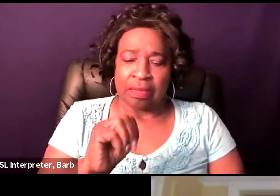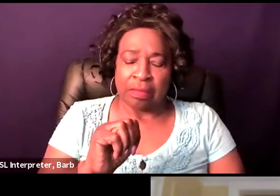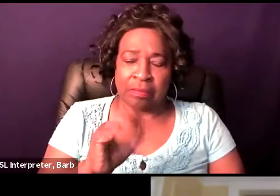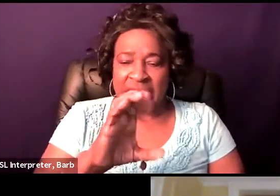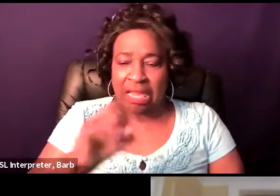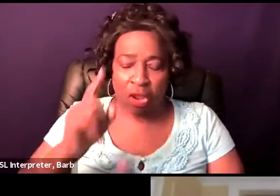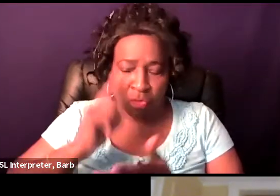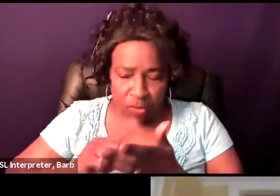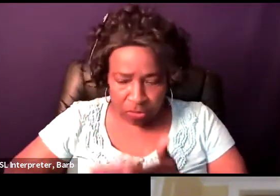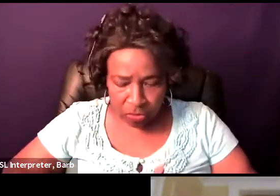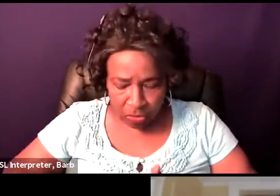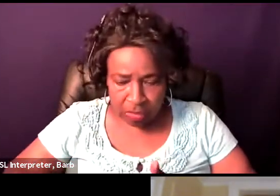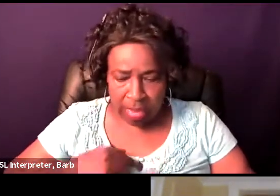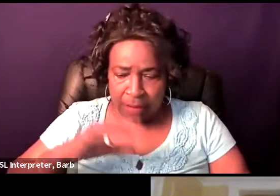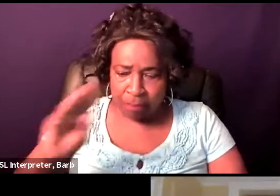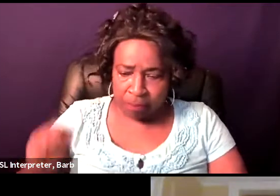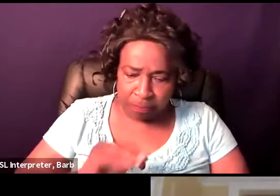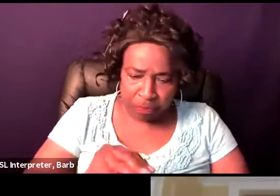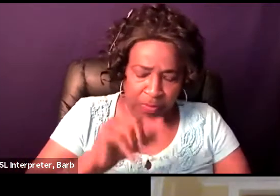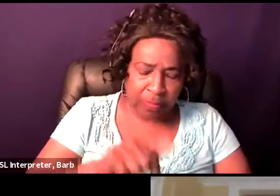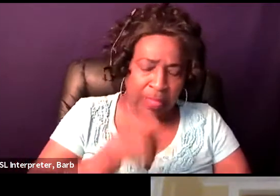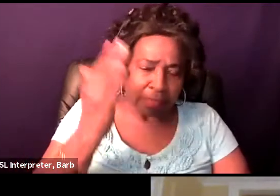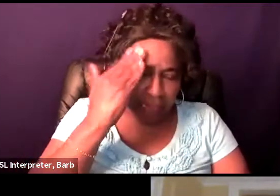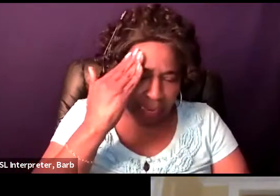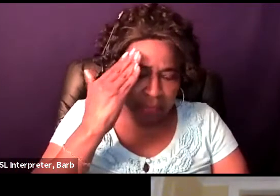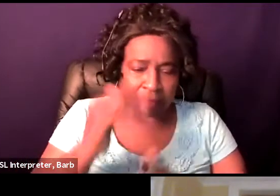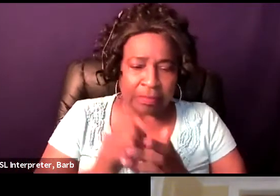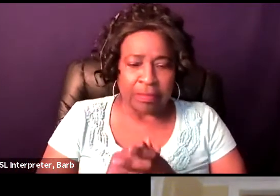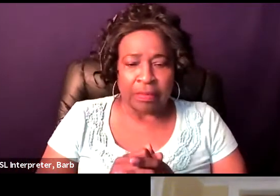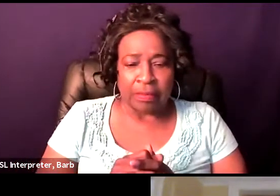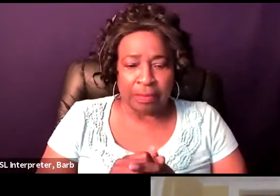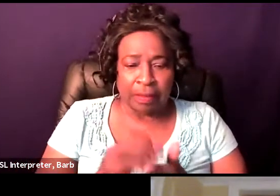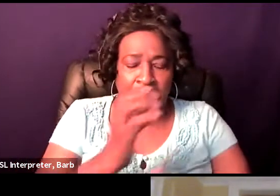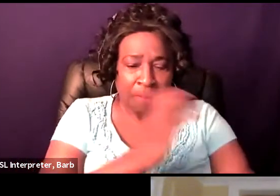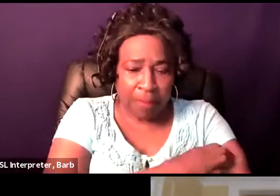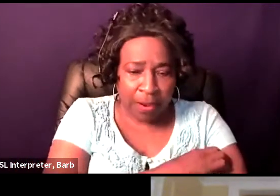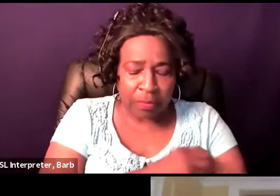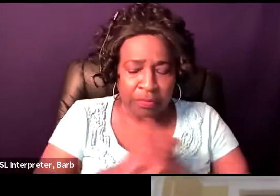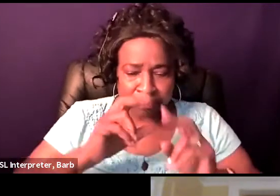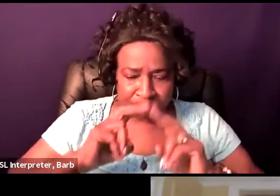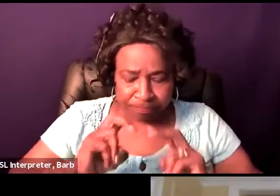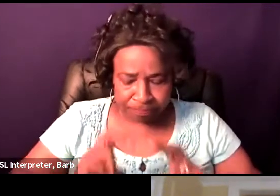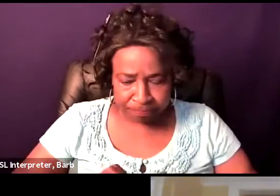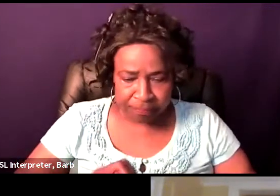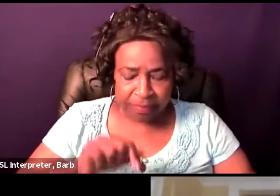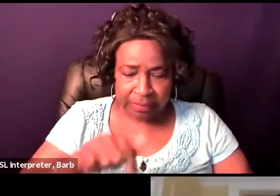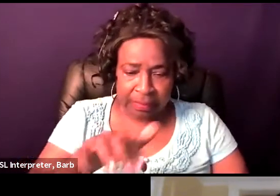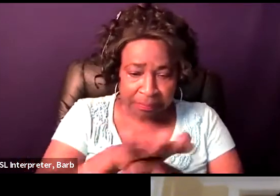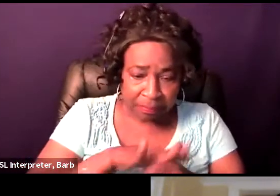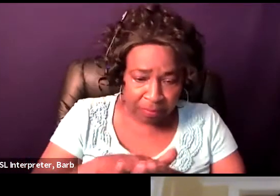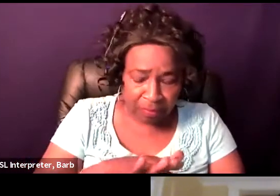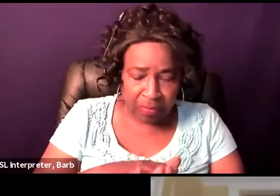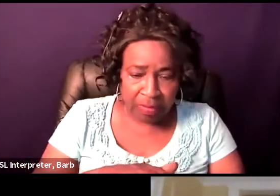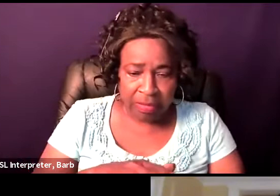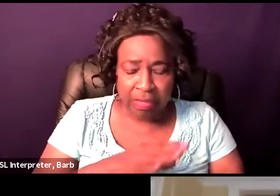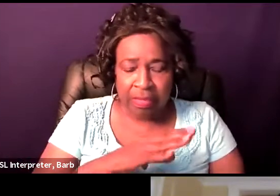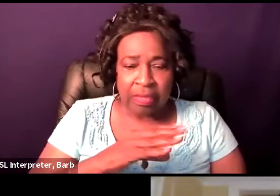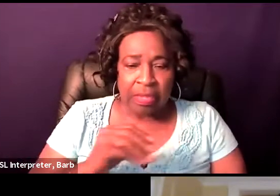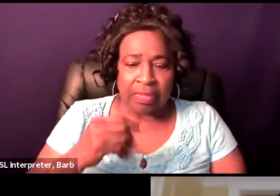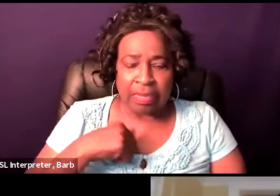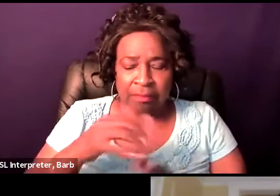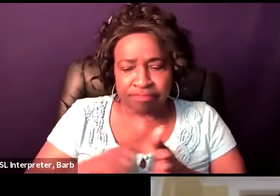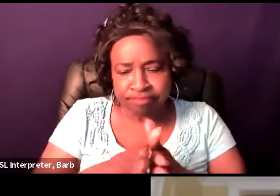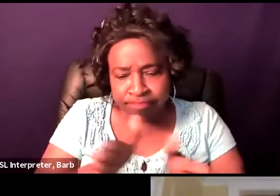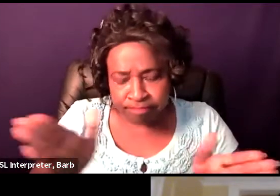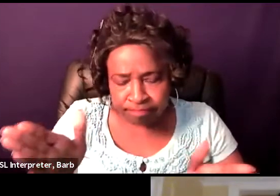that sociological, that power analysis on this, this field of stem cell science and regenerative medicine more broadly. And that was